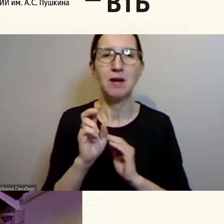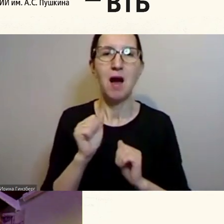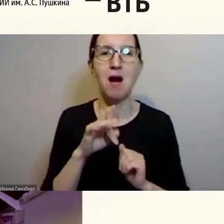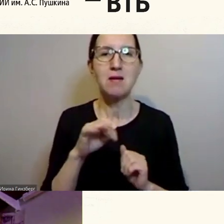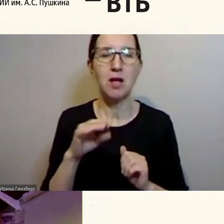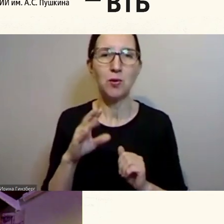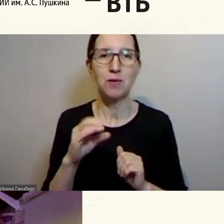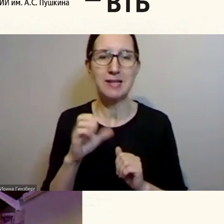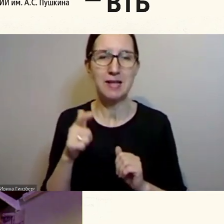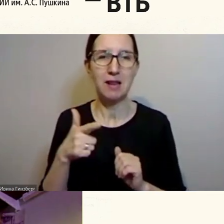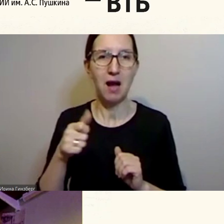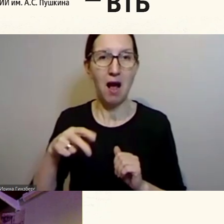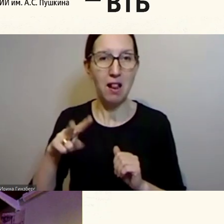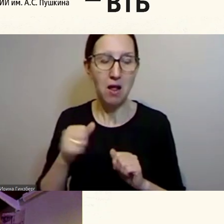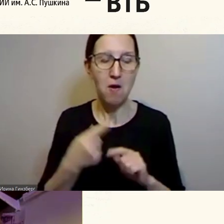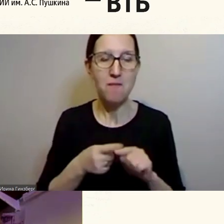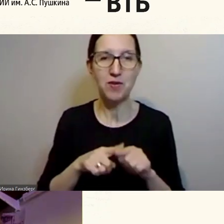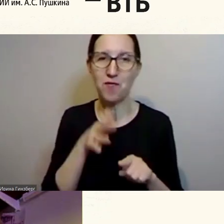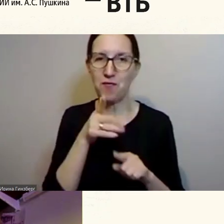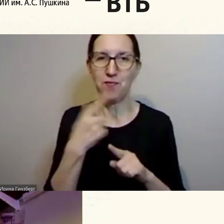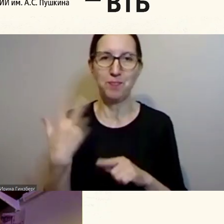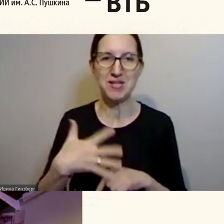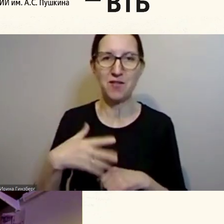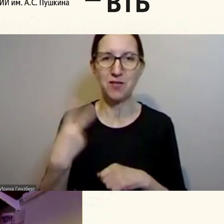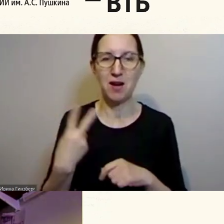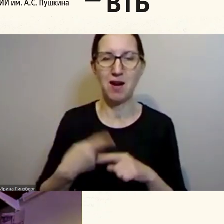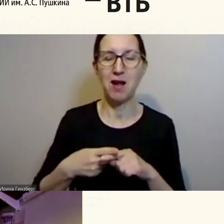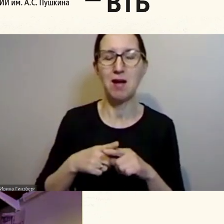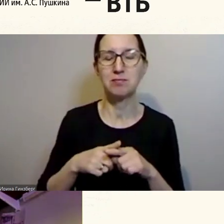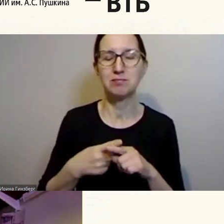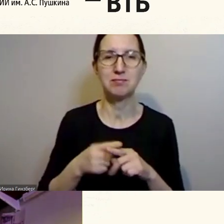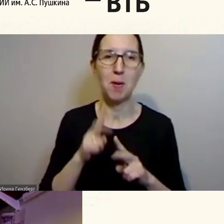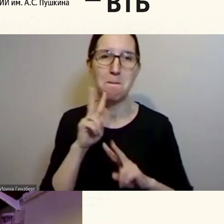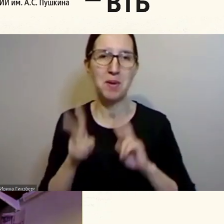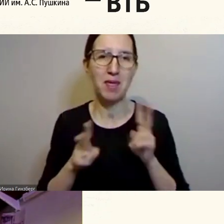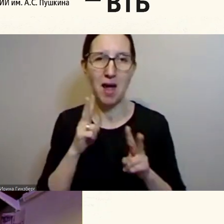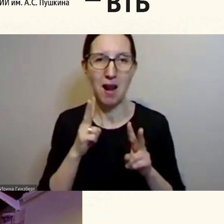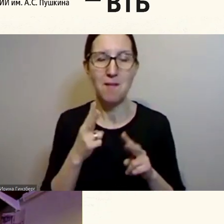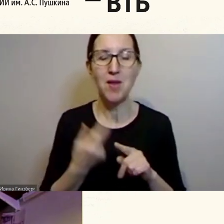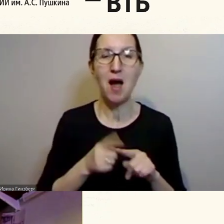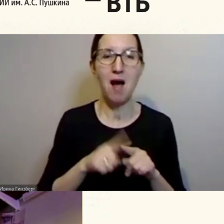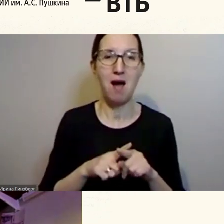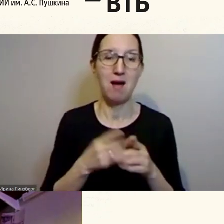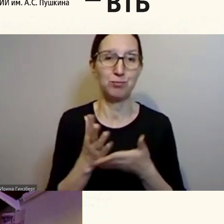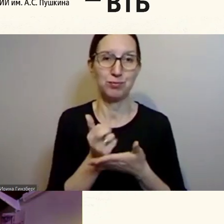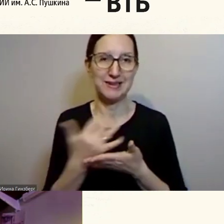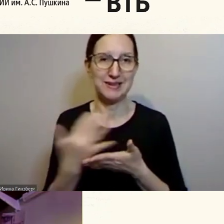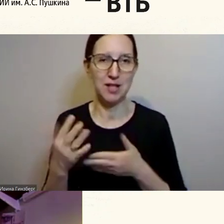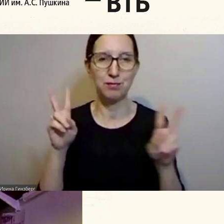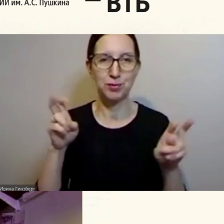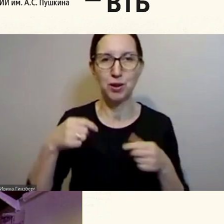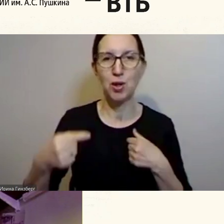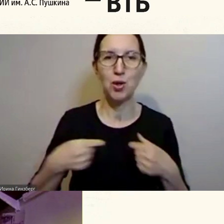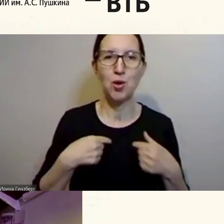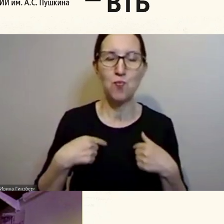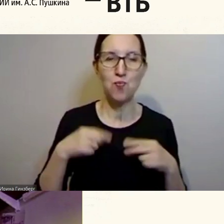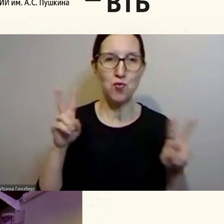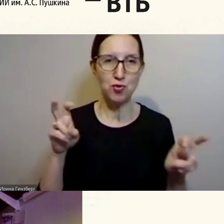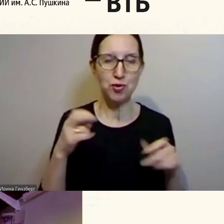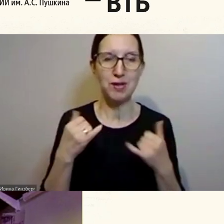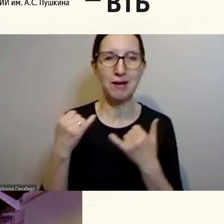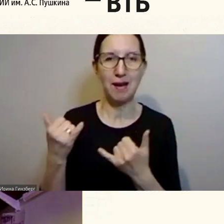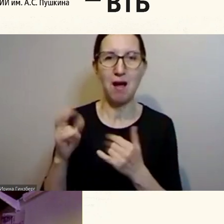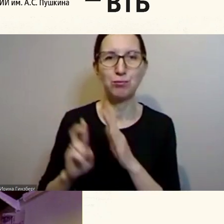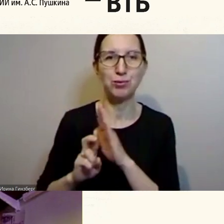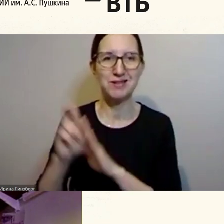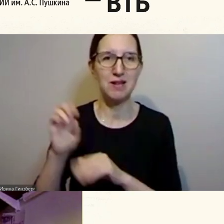Gallo Church during the Venetian Biennale. Maltese were created for the St.